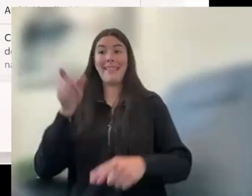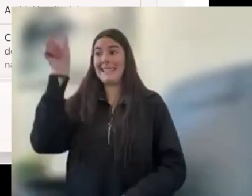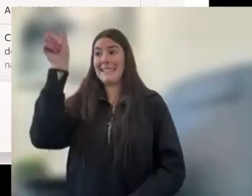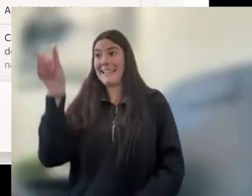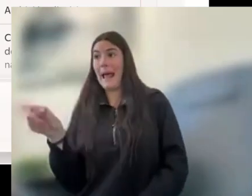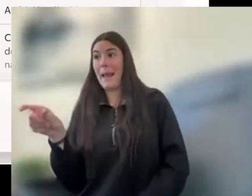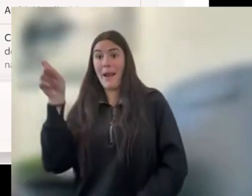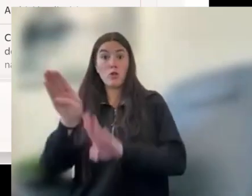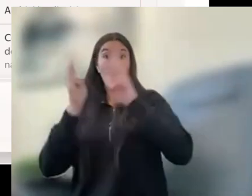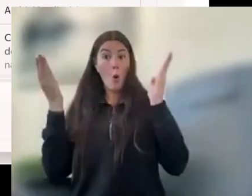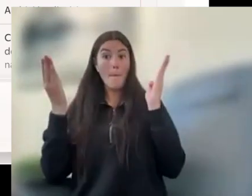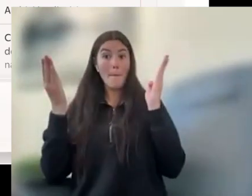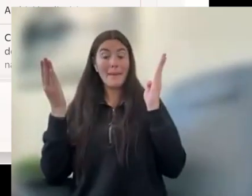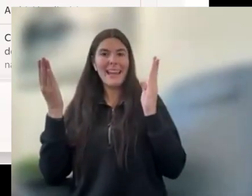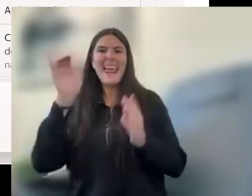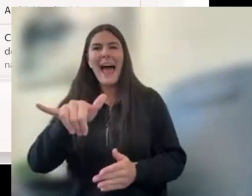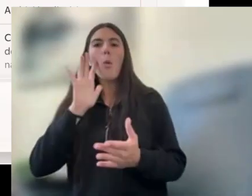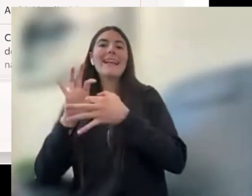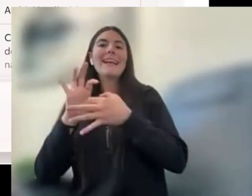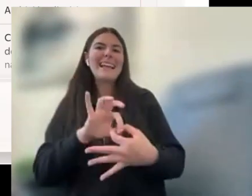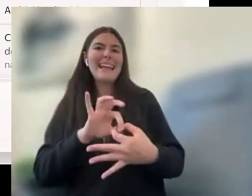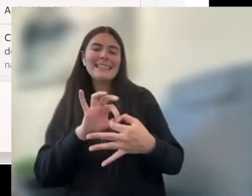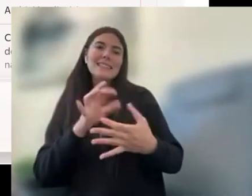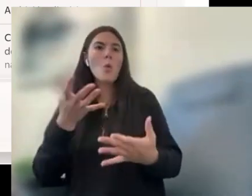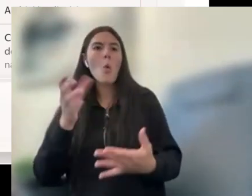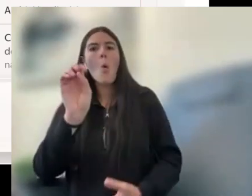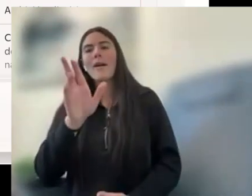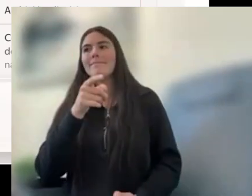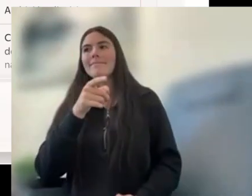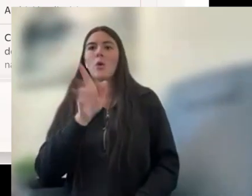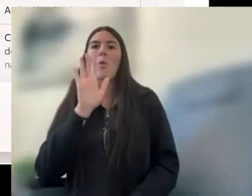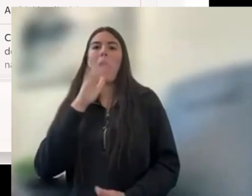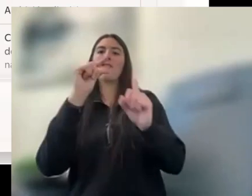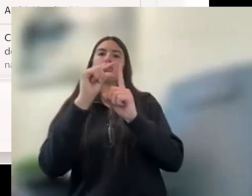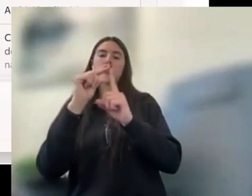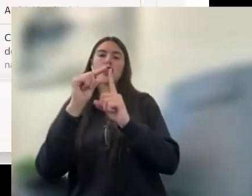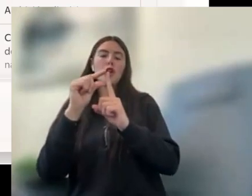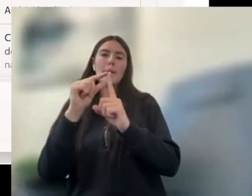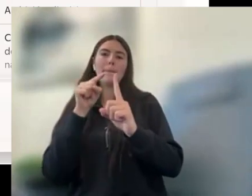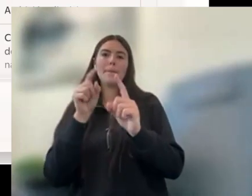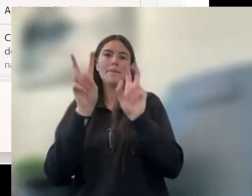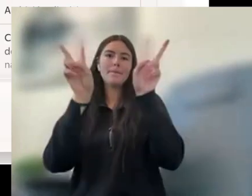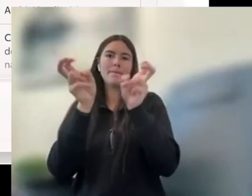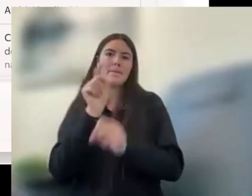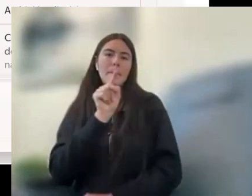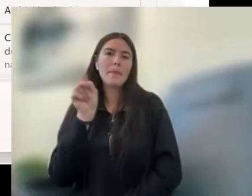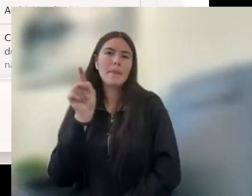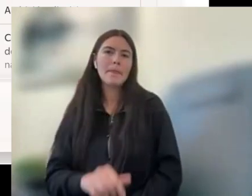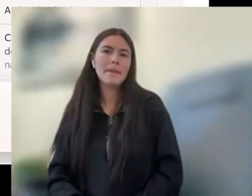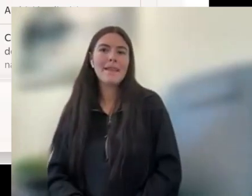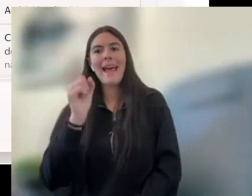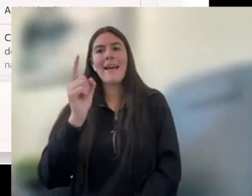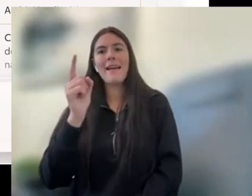opened, that is going to be connected or is going to have, the term is, it's going to have of the